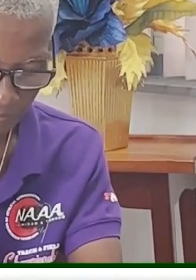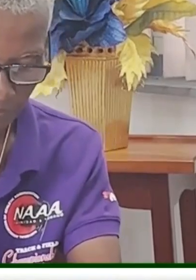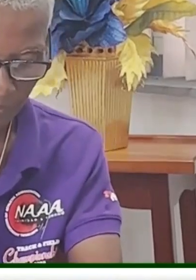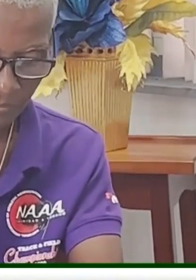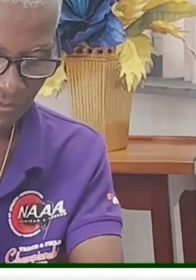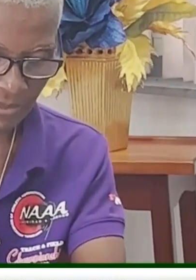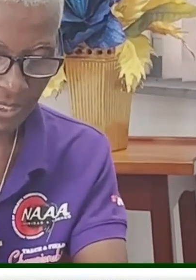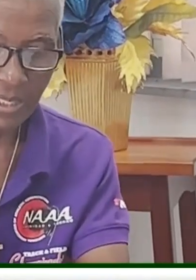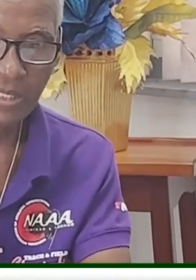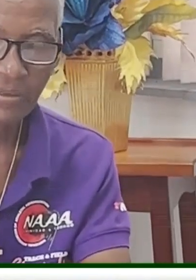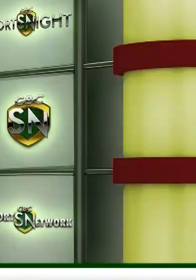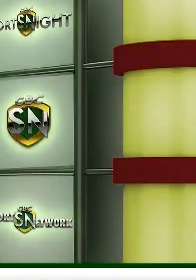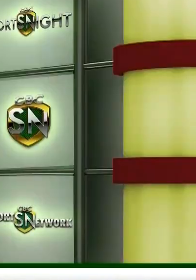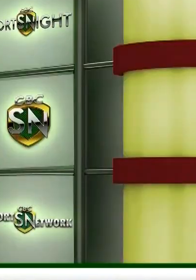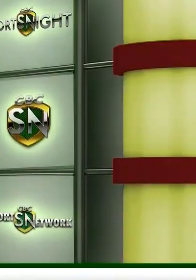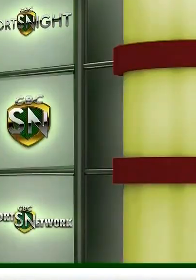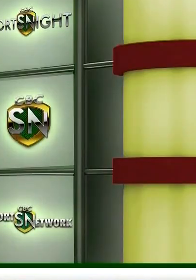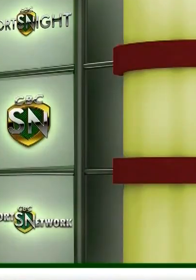program.